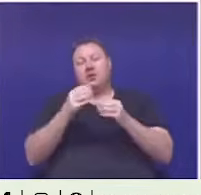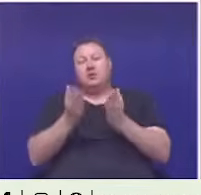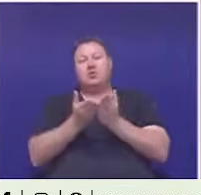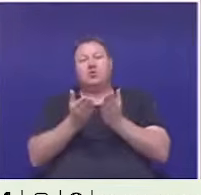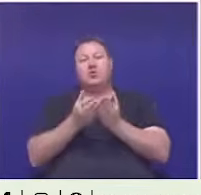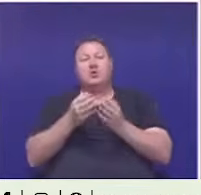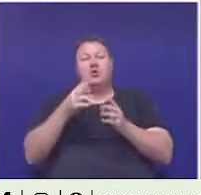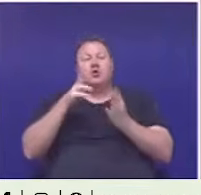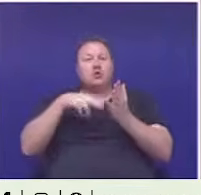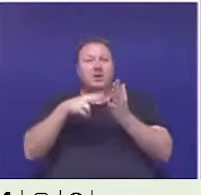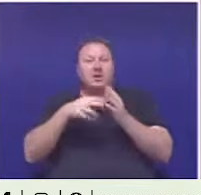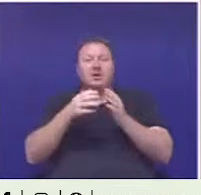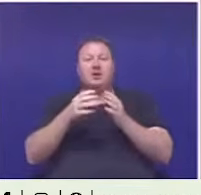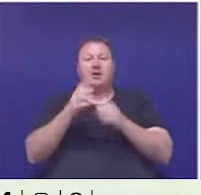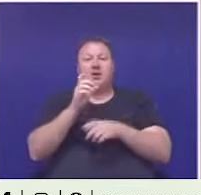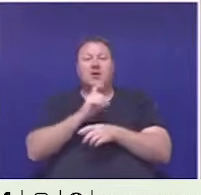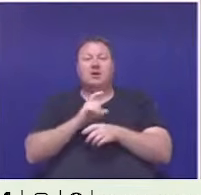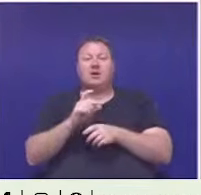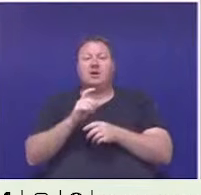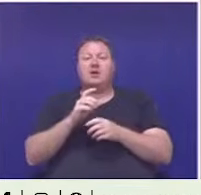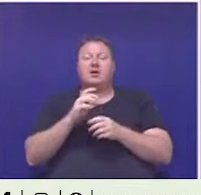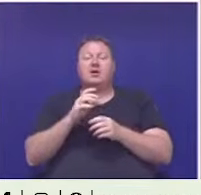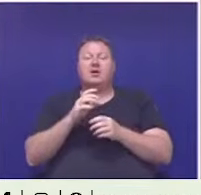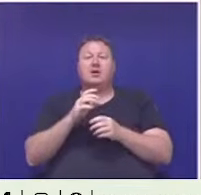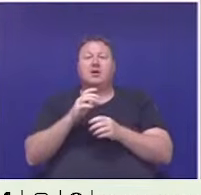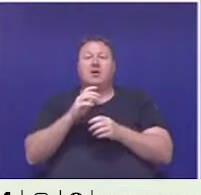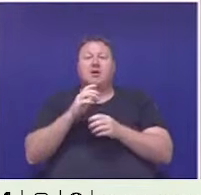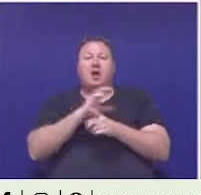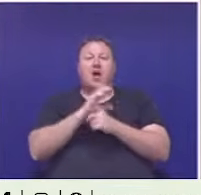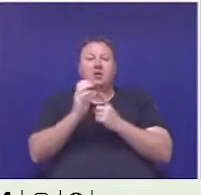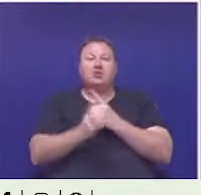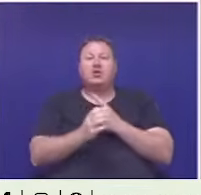books home, they can read to their caregivers, and their